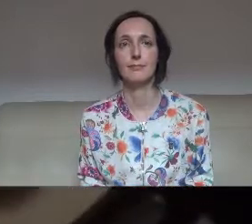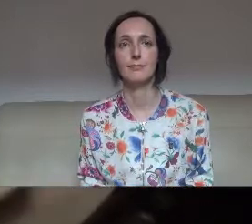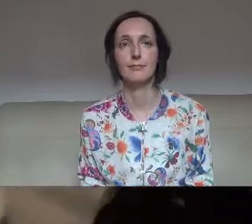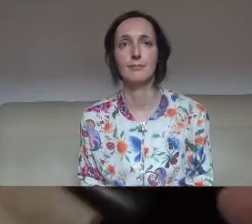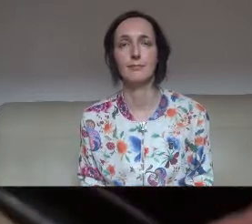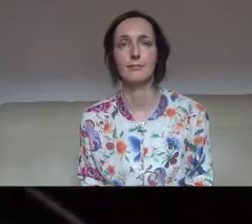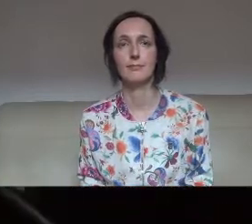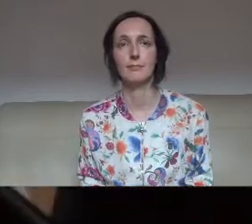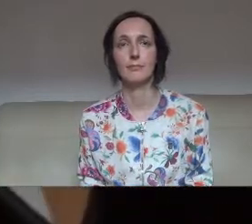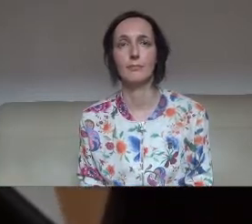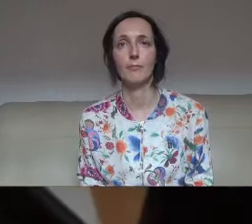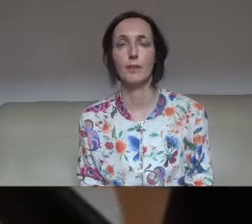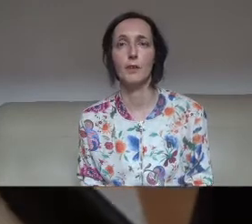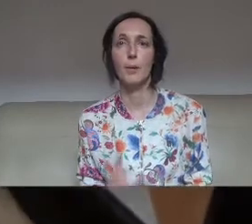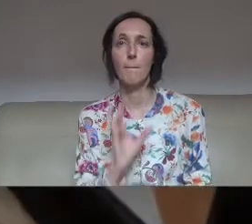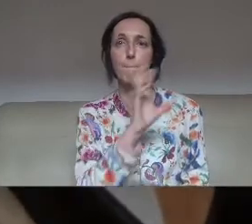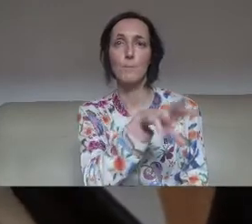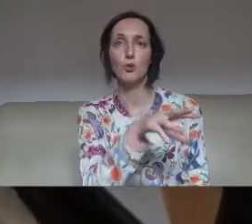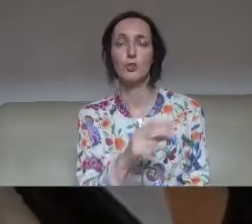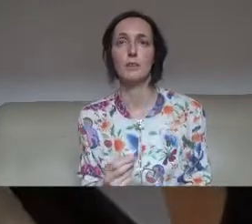flip our tigelle.